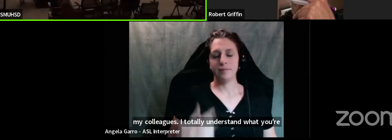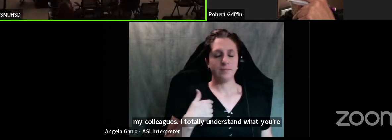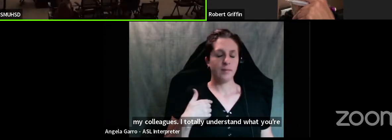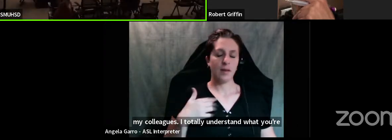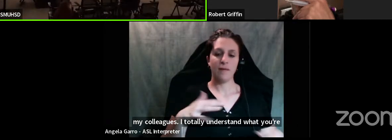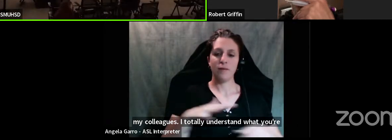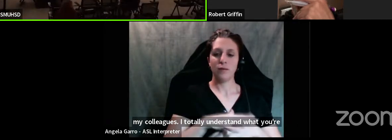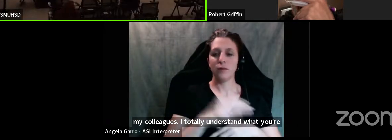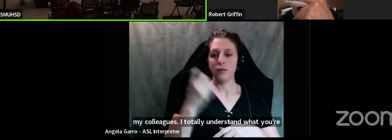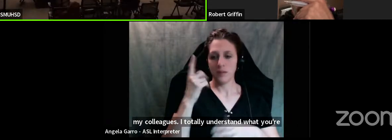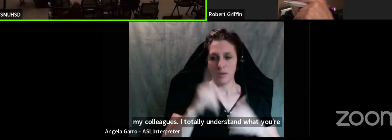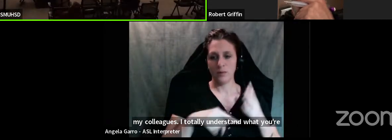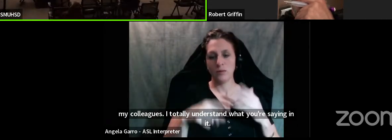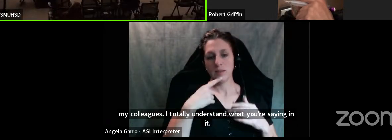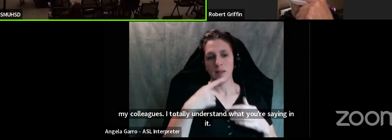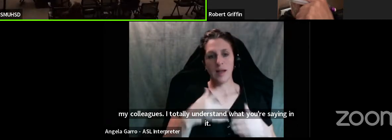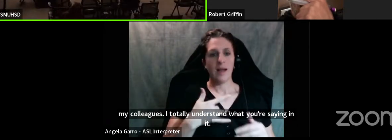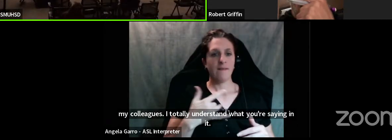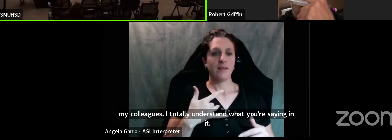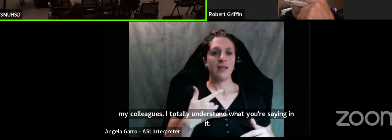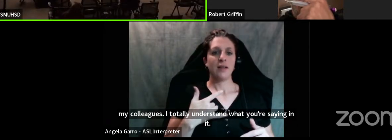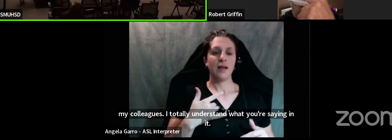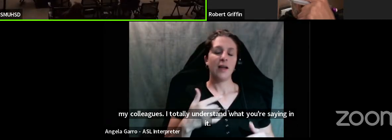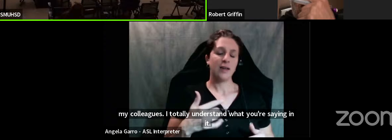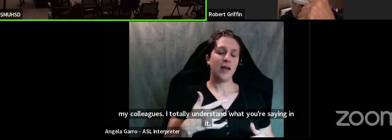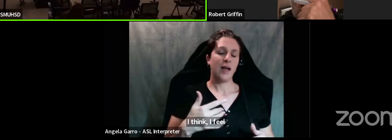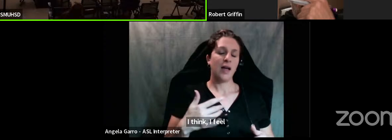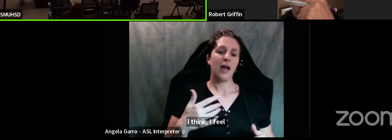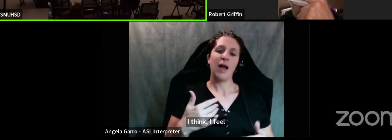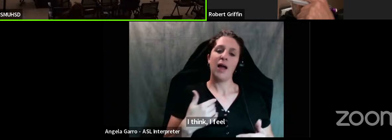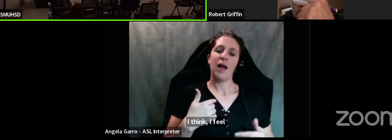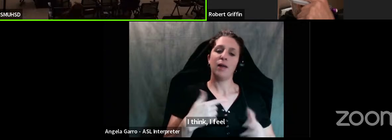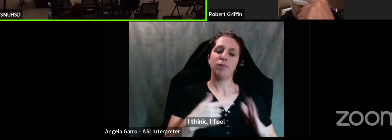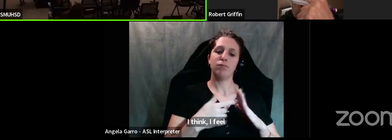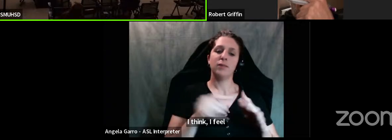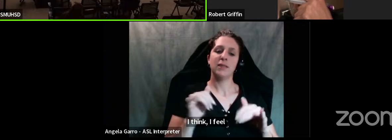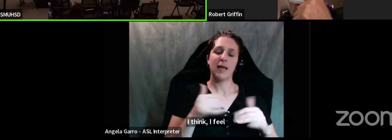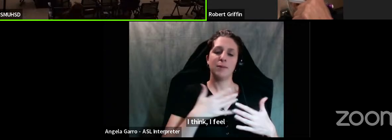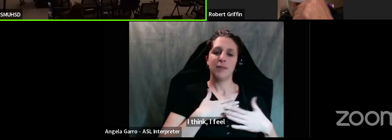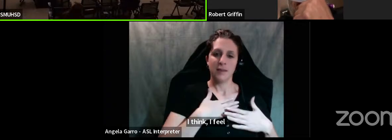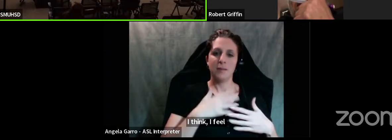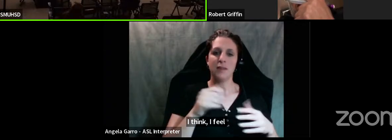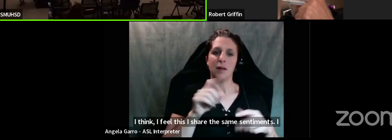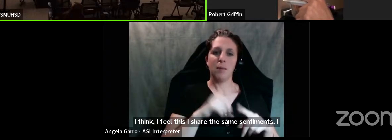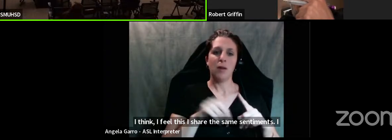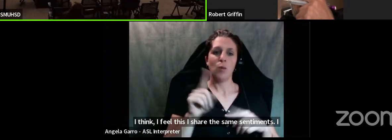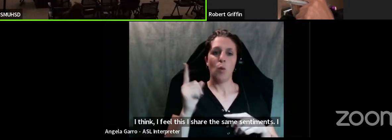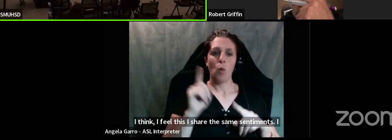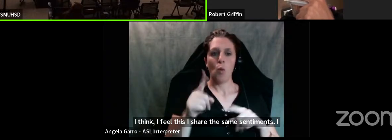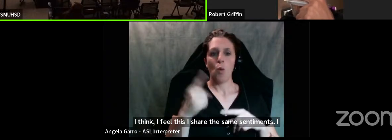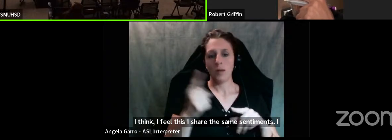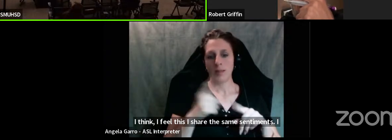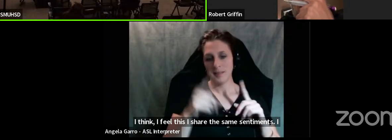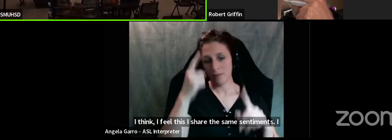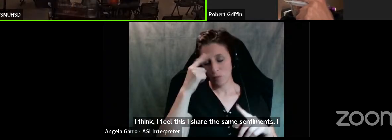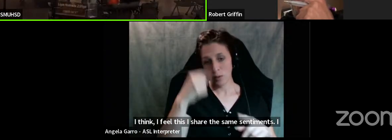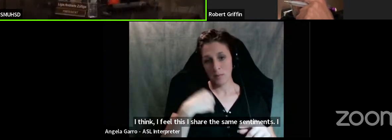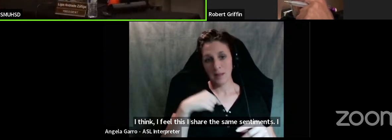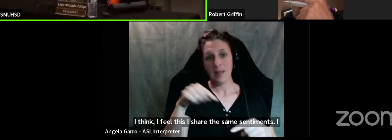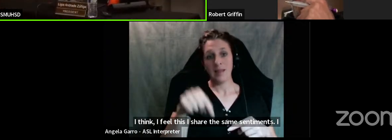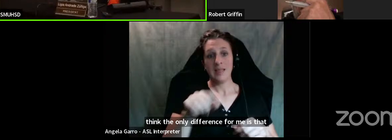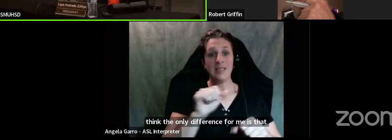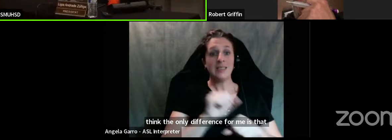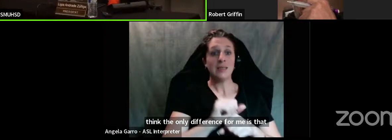think I share the same sentiments. I think the only difference for me is that these